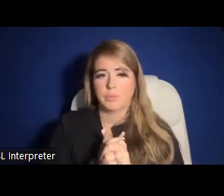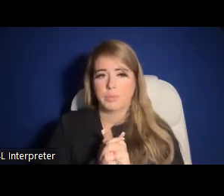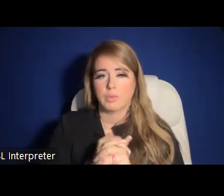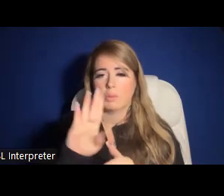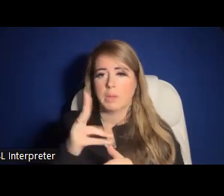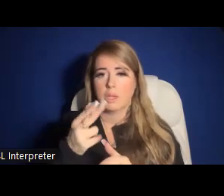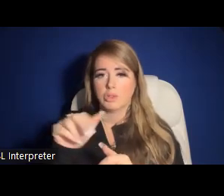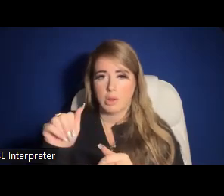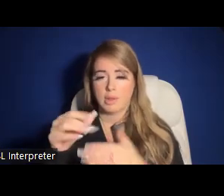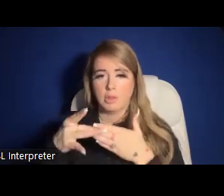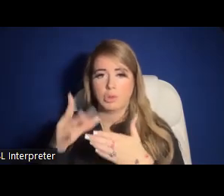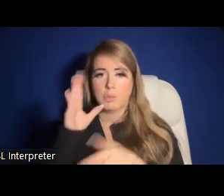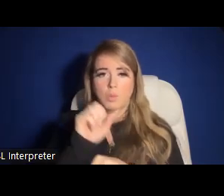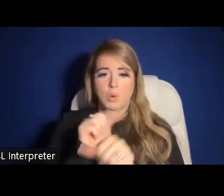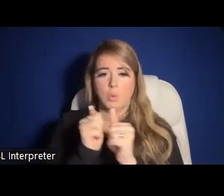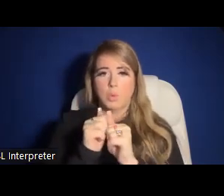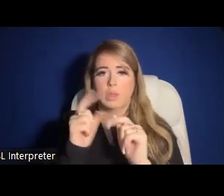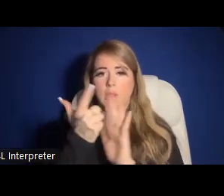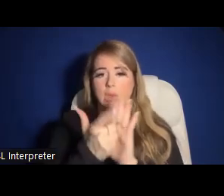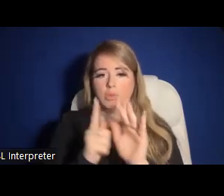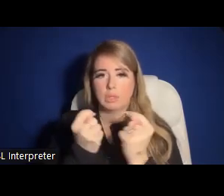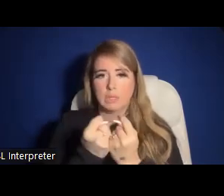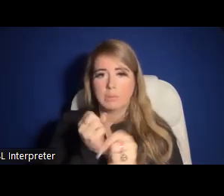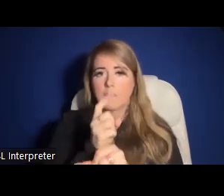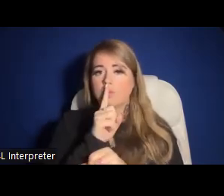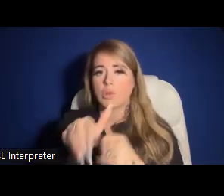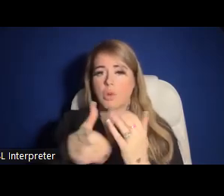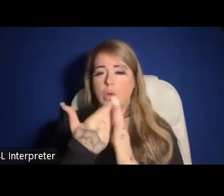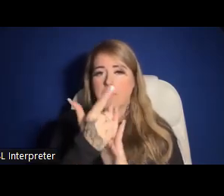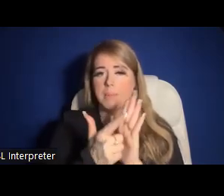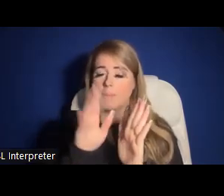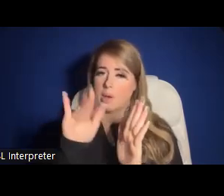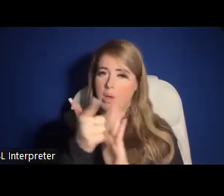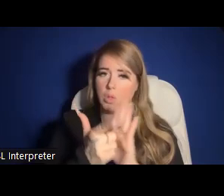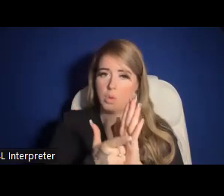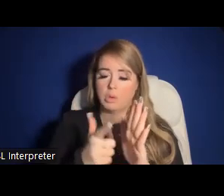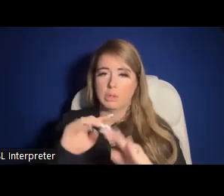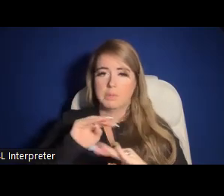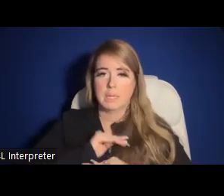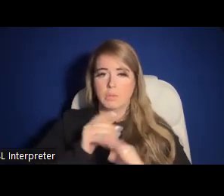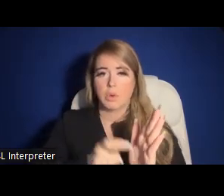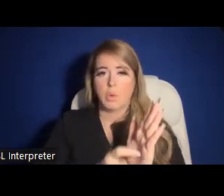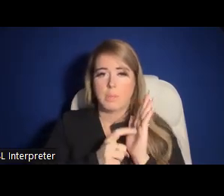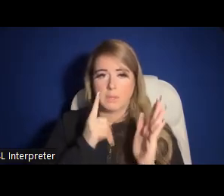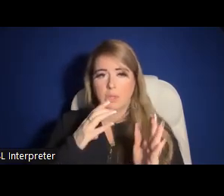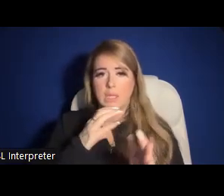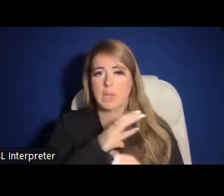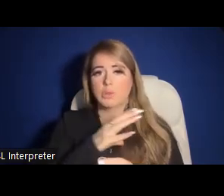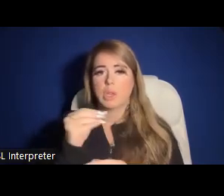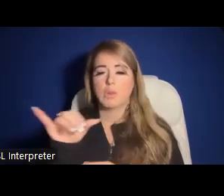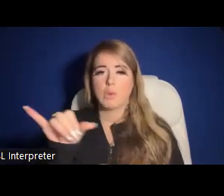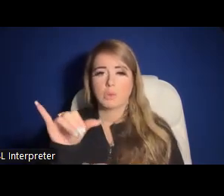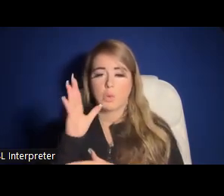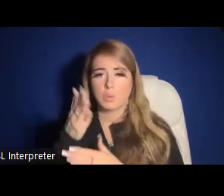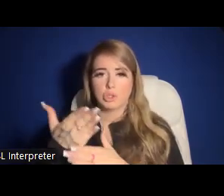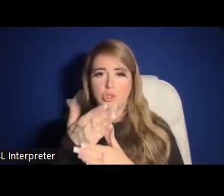BHA leadership will work with our legal team to ensure that the bylaws meet the legislative requirements for all boards and councils. And the bylaws will then be